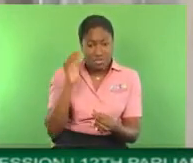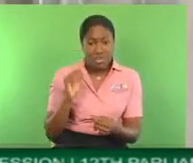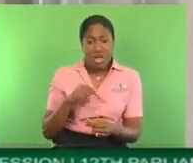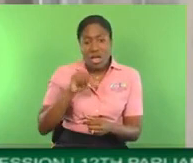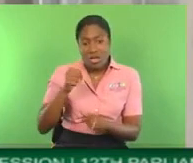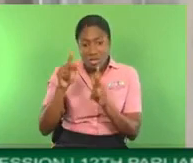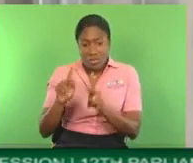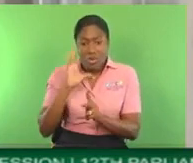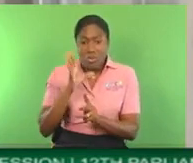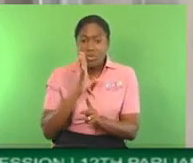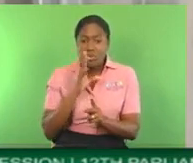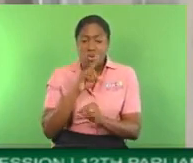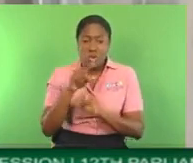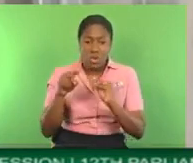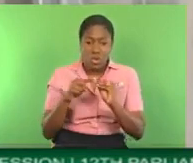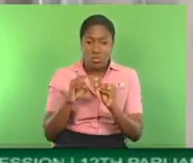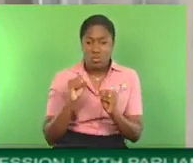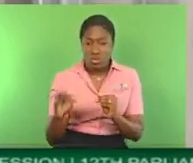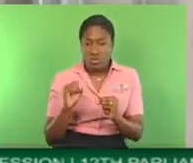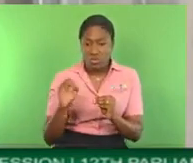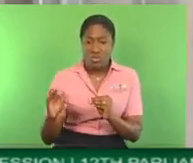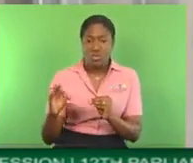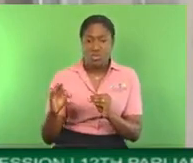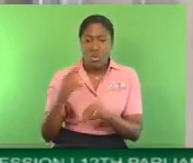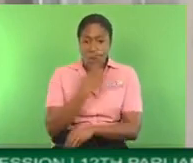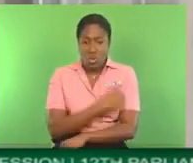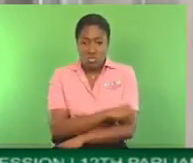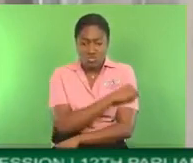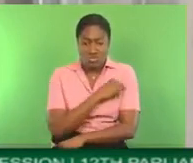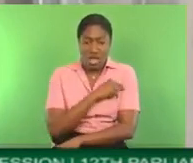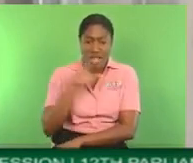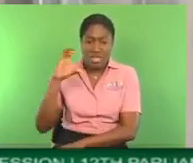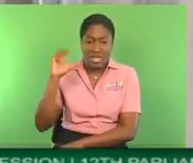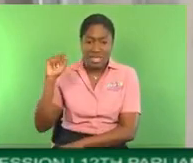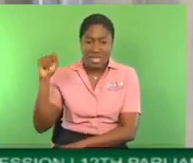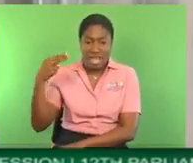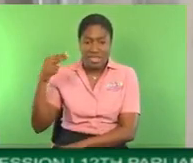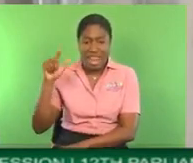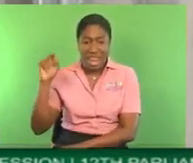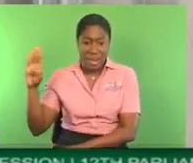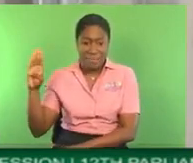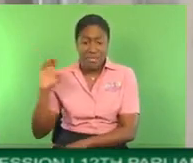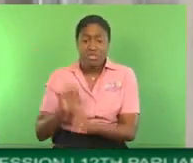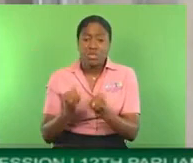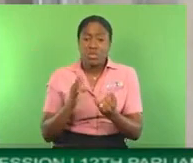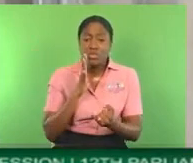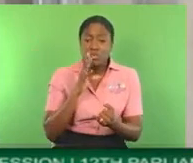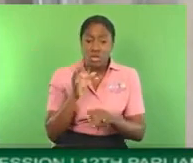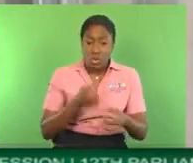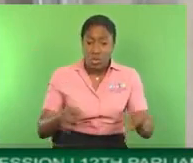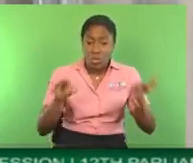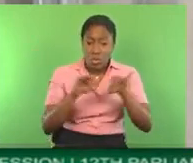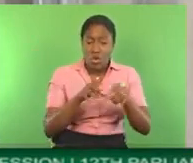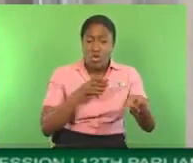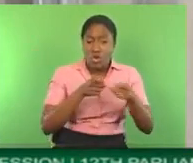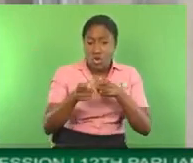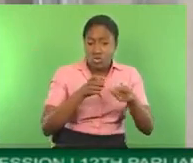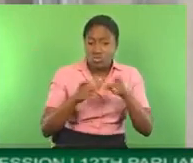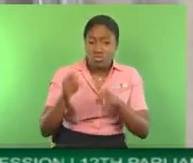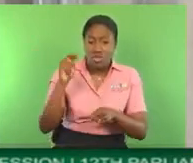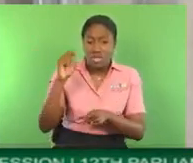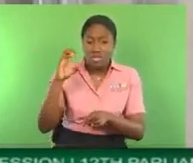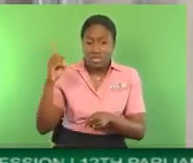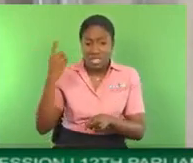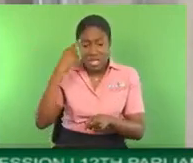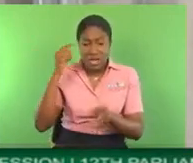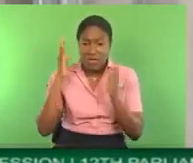lab for San Fernando Hospital. As I continue, Madam Speaker, it's important to control NCDs to focus on reducing